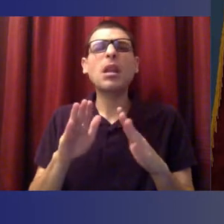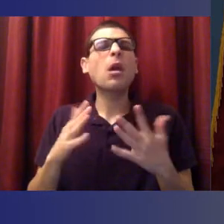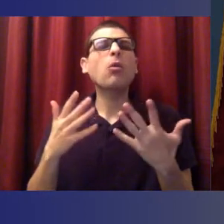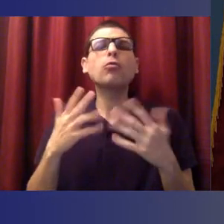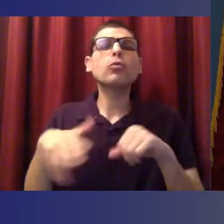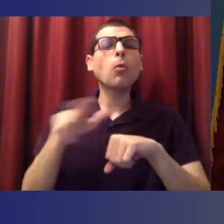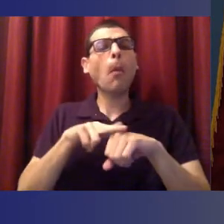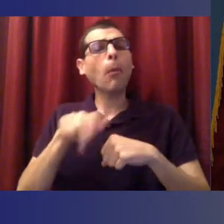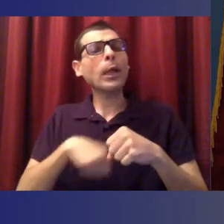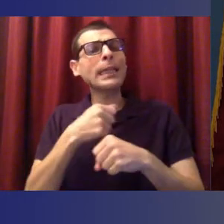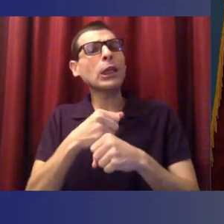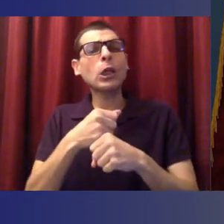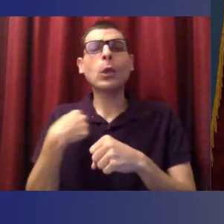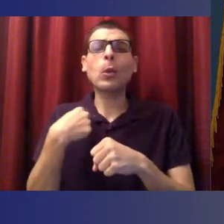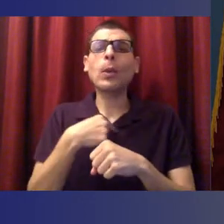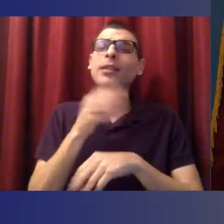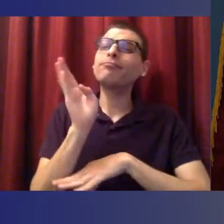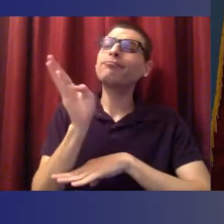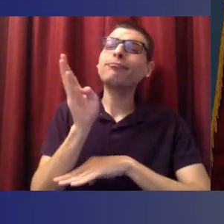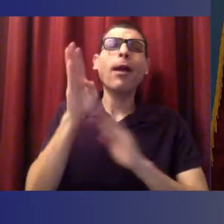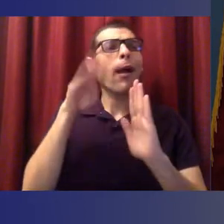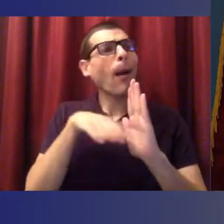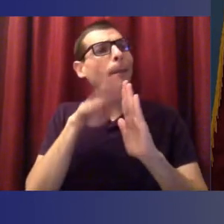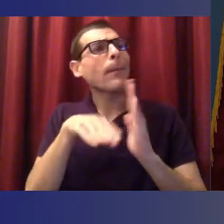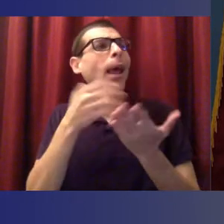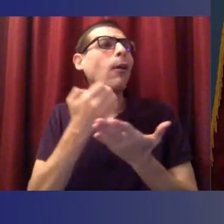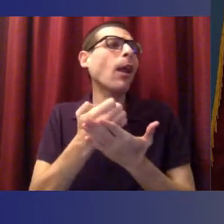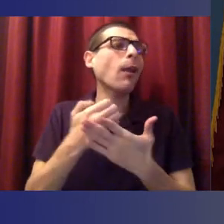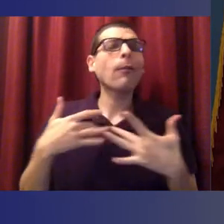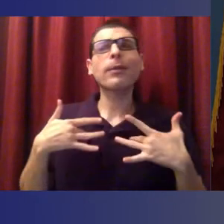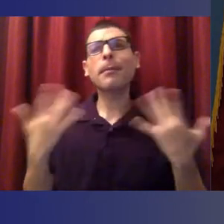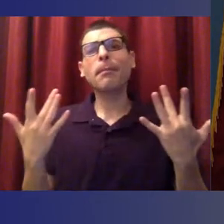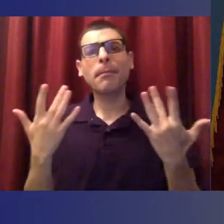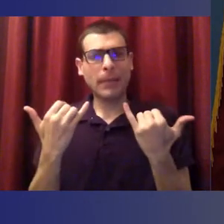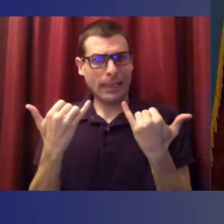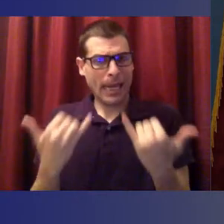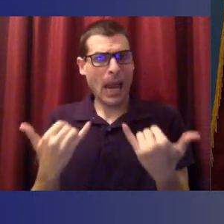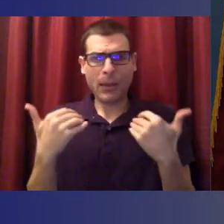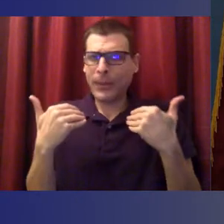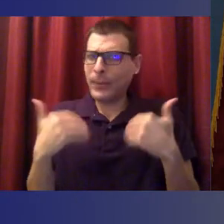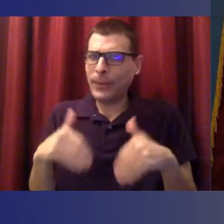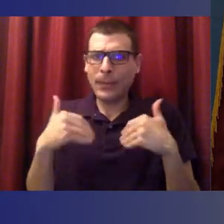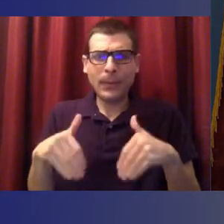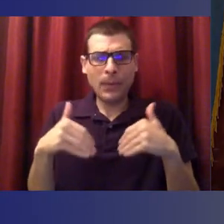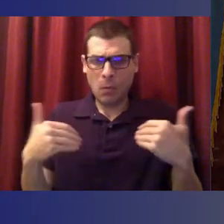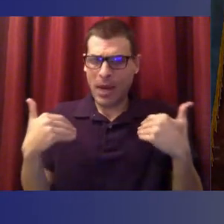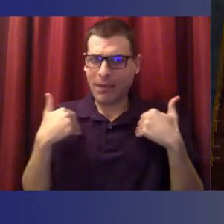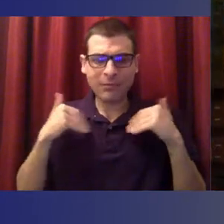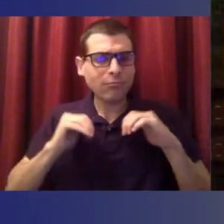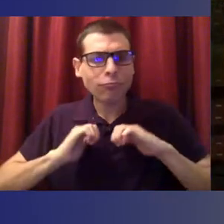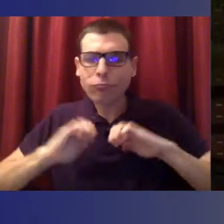about ups and downs. This year, the state of the county is a state of emergency.